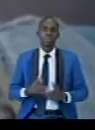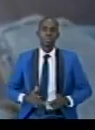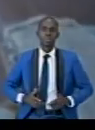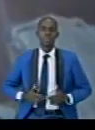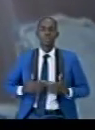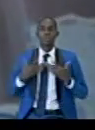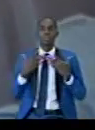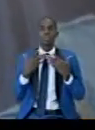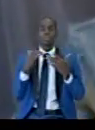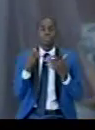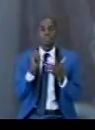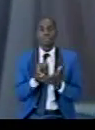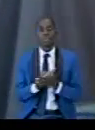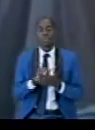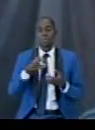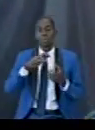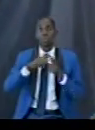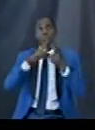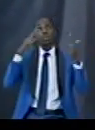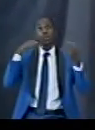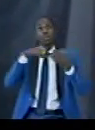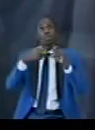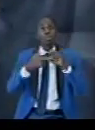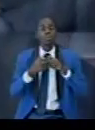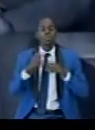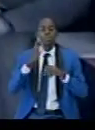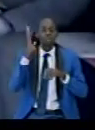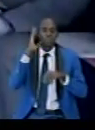That mountain you will climb.